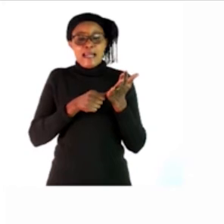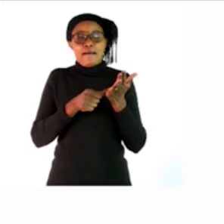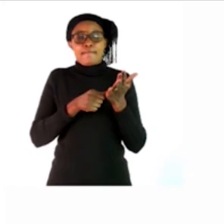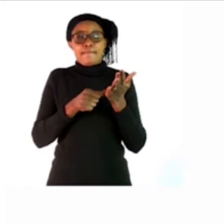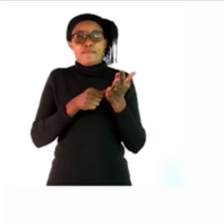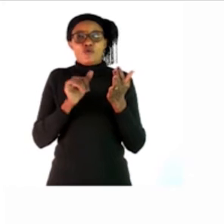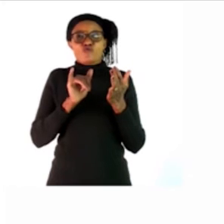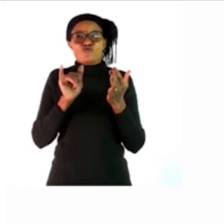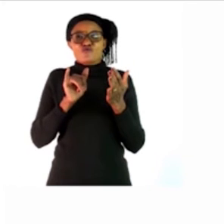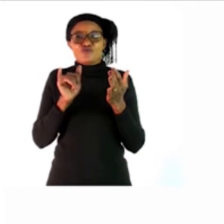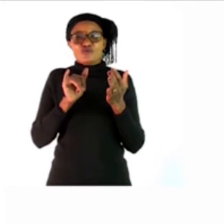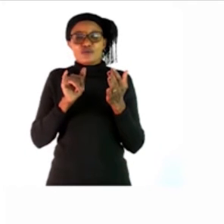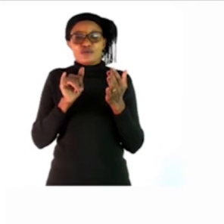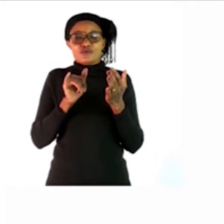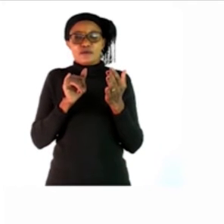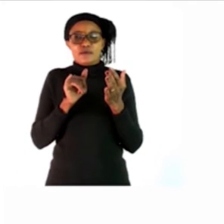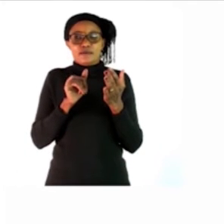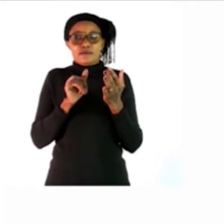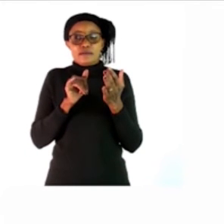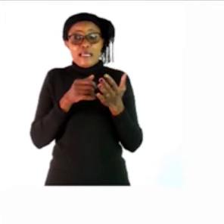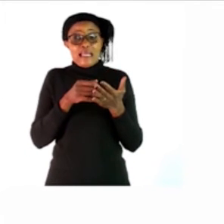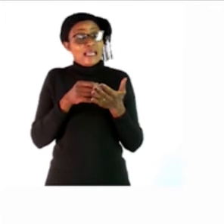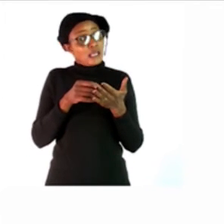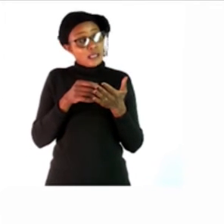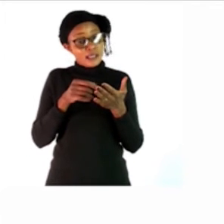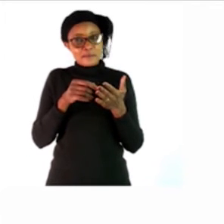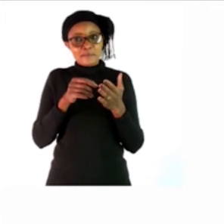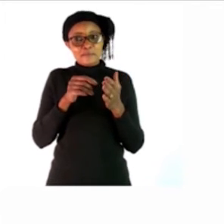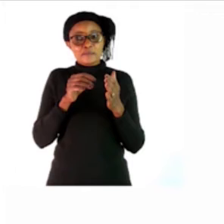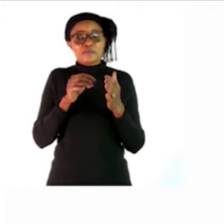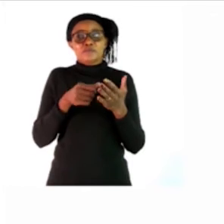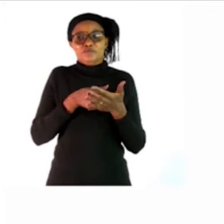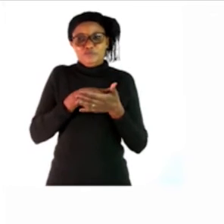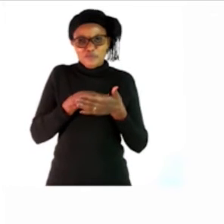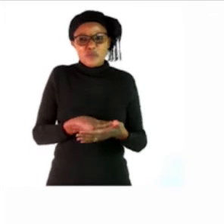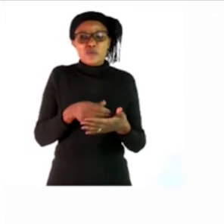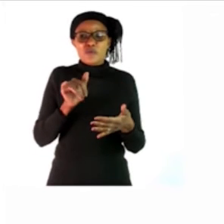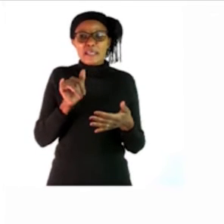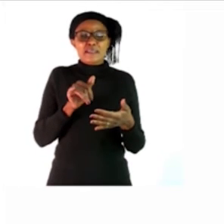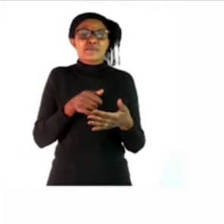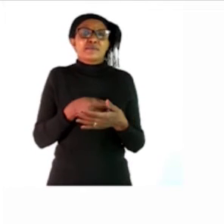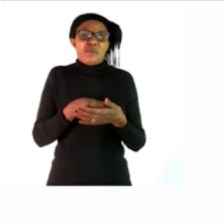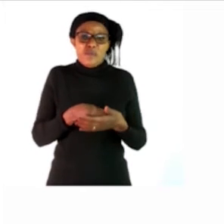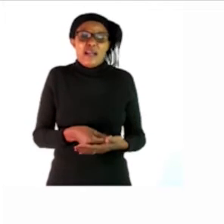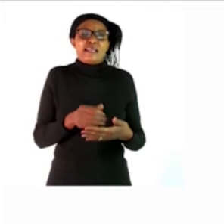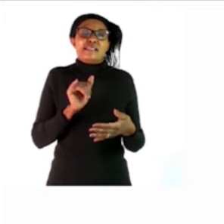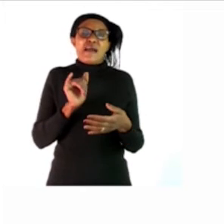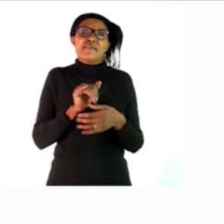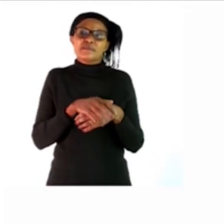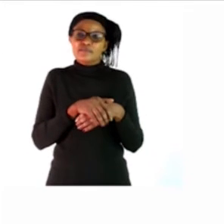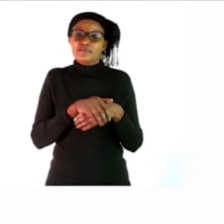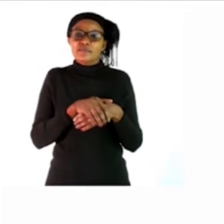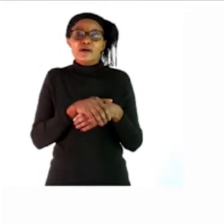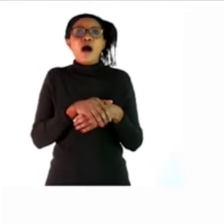Danelle, would you say that the crayon is heavy or is the rubber heavy? Which one is heavy?